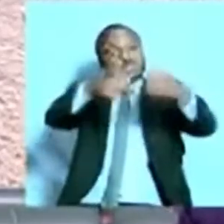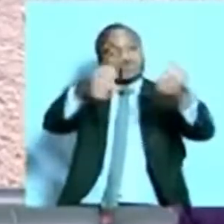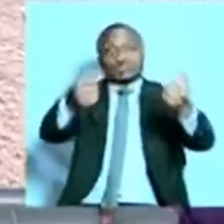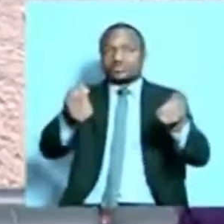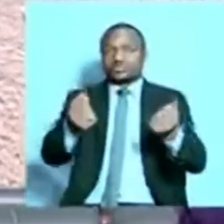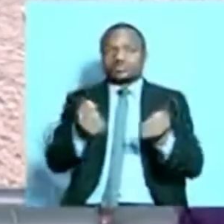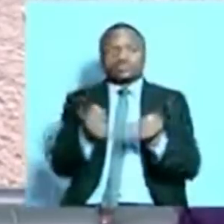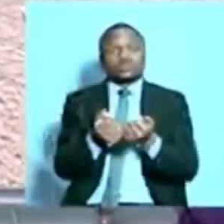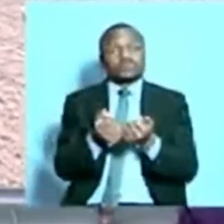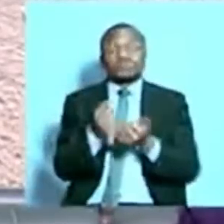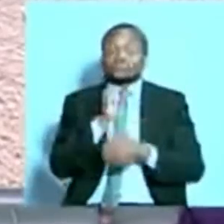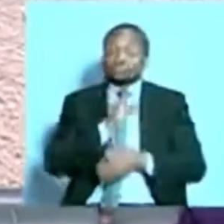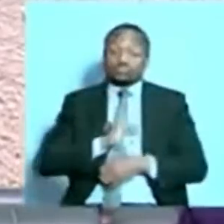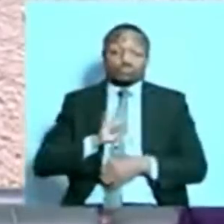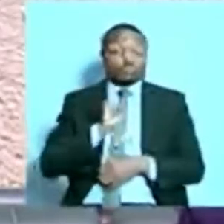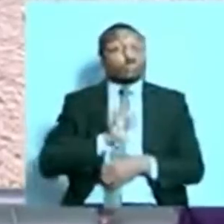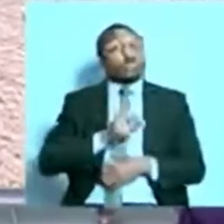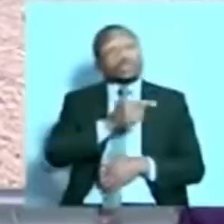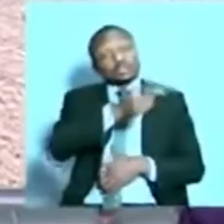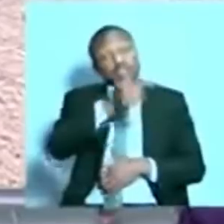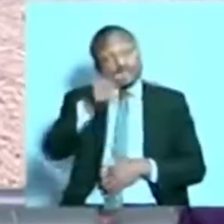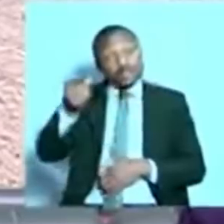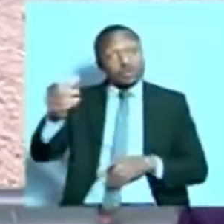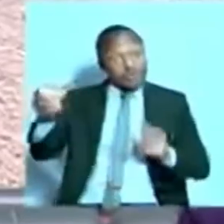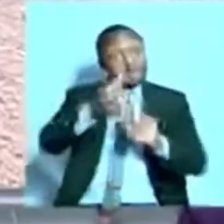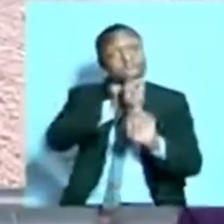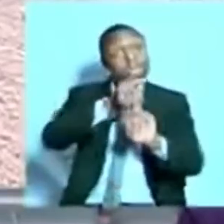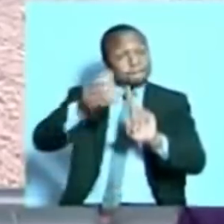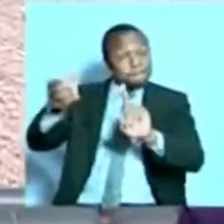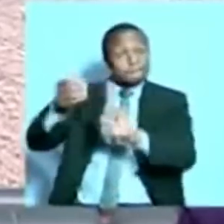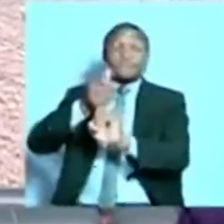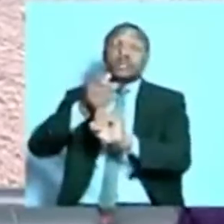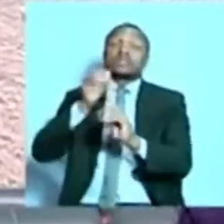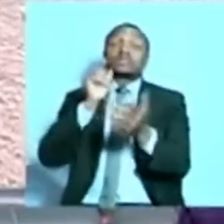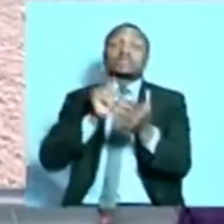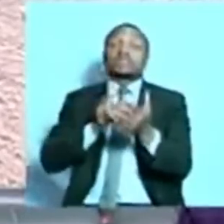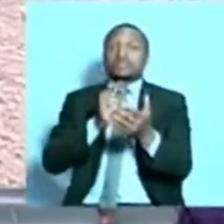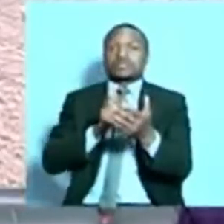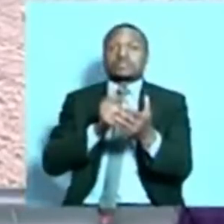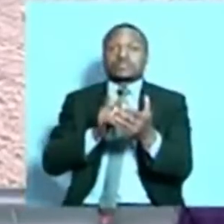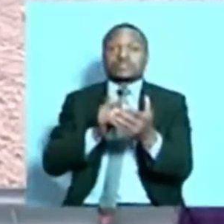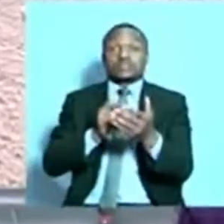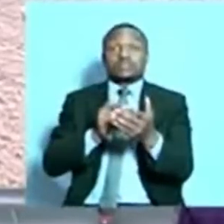and we sympathize with those that have been caught up in that fracas.